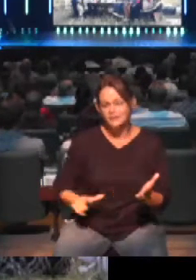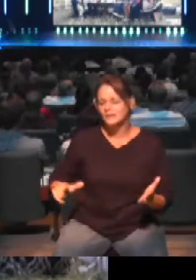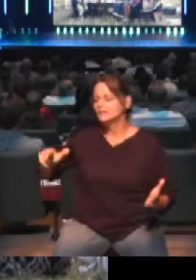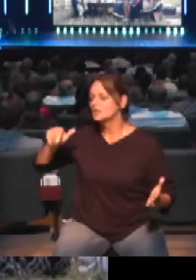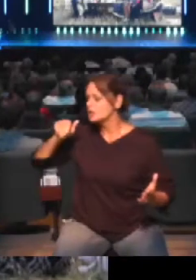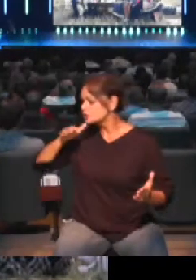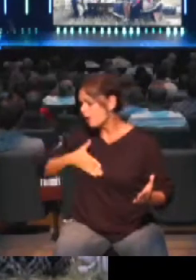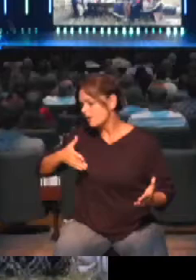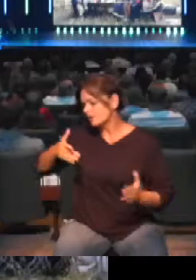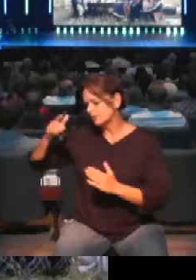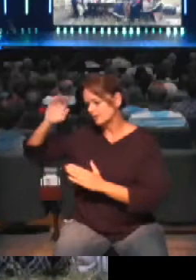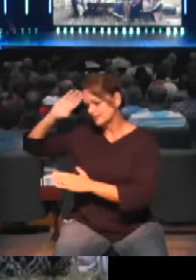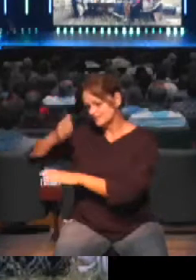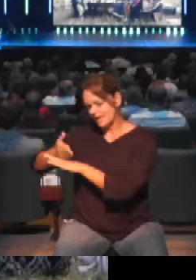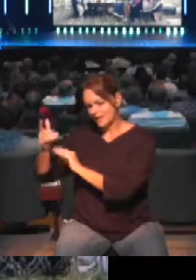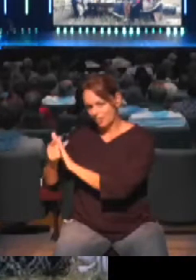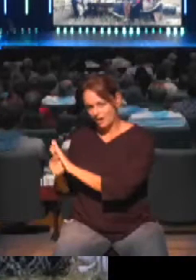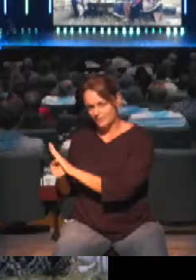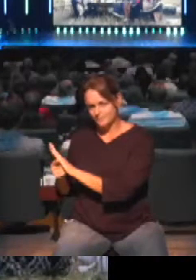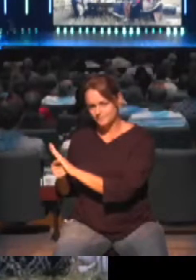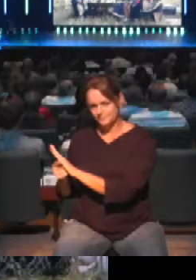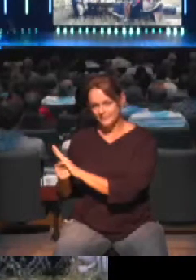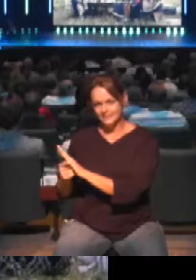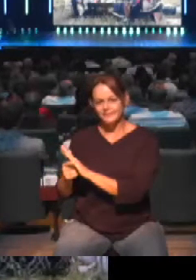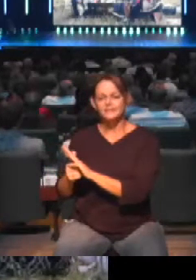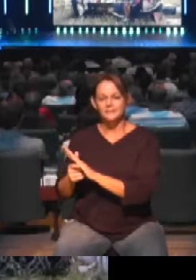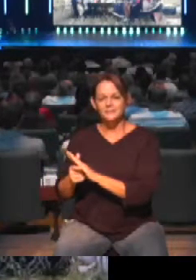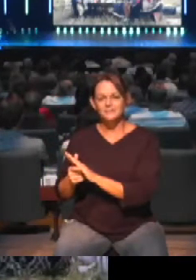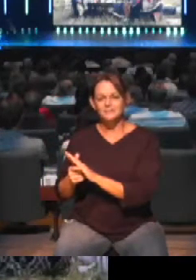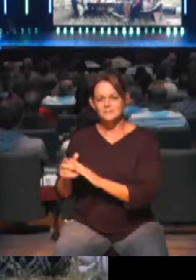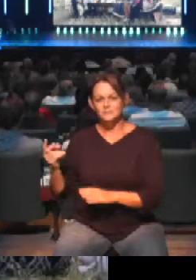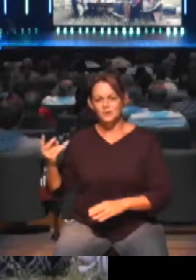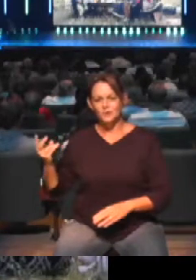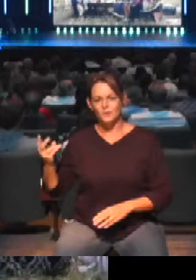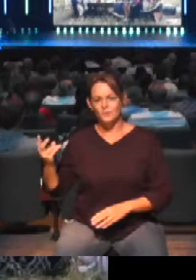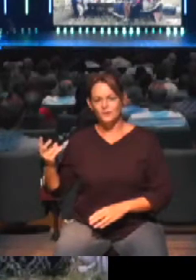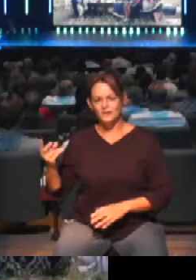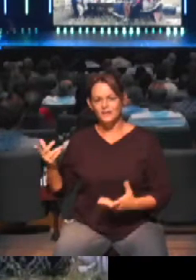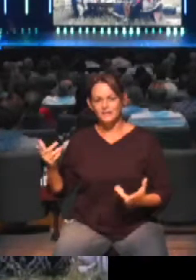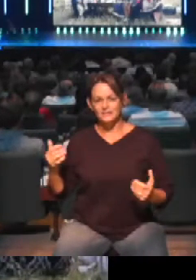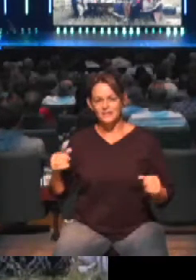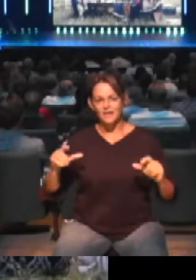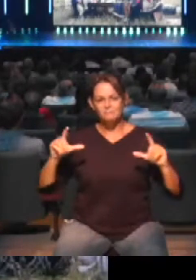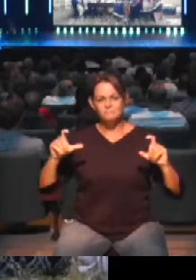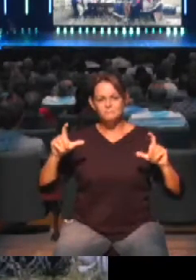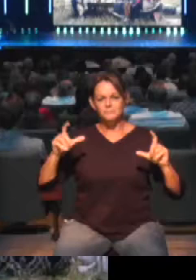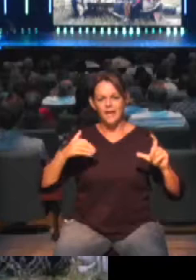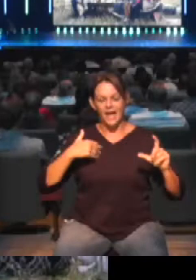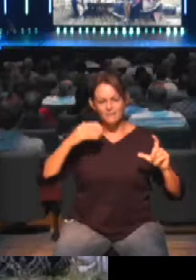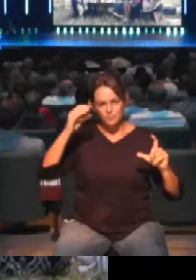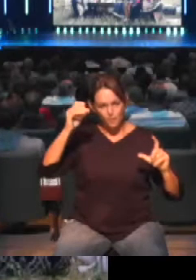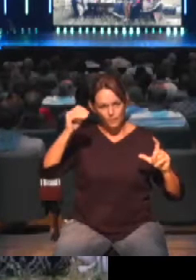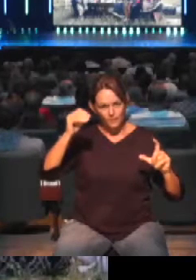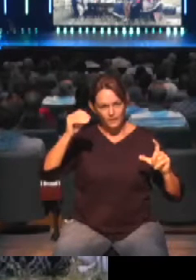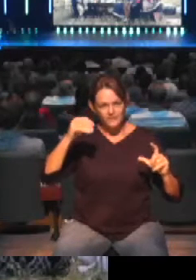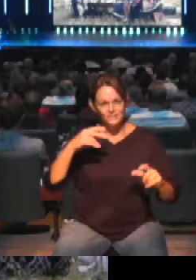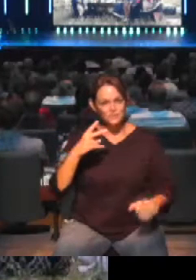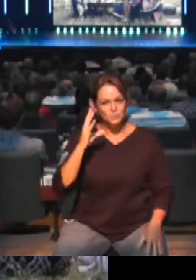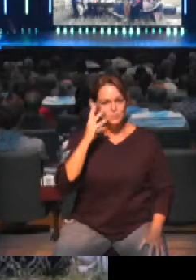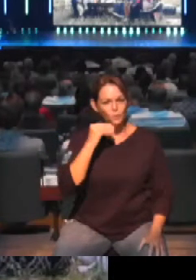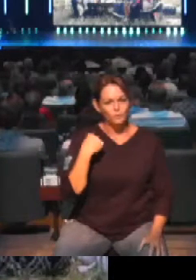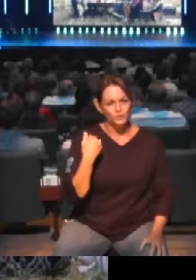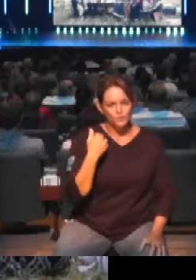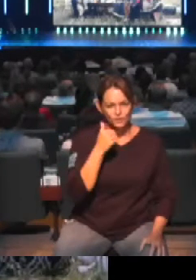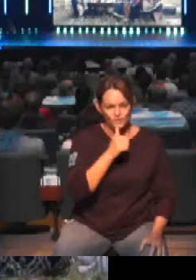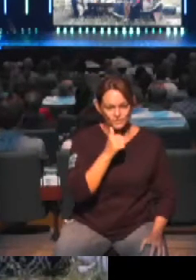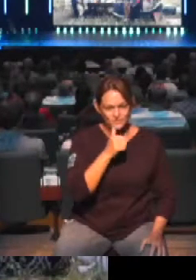son-in-law. And so the daughter and son-in-law up in the back left of that picture, they've just had a little boy. You can see they have 2 beautiful little